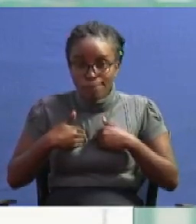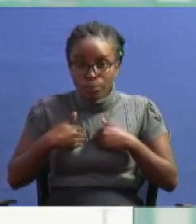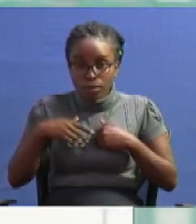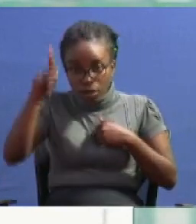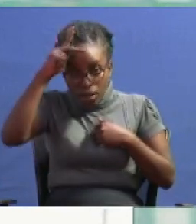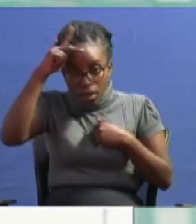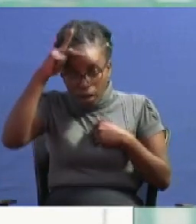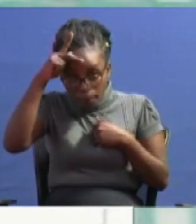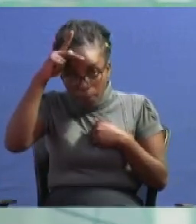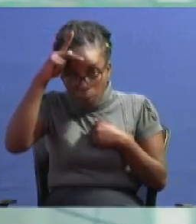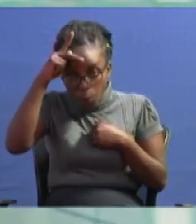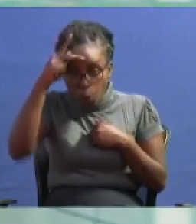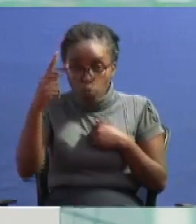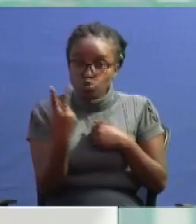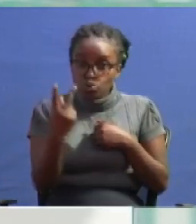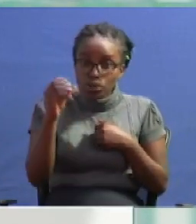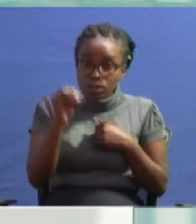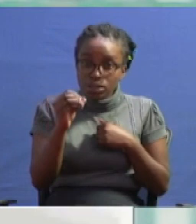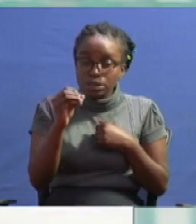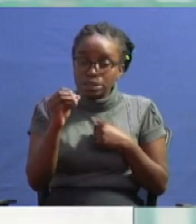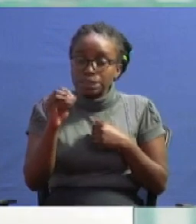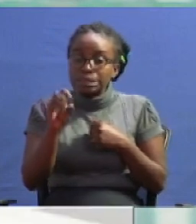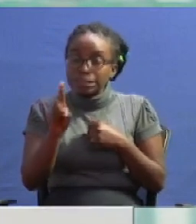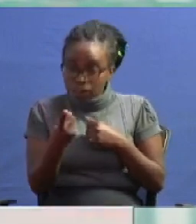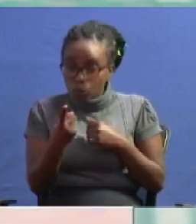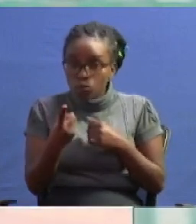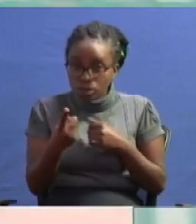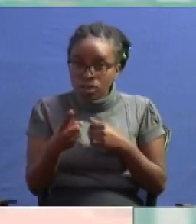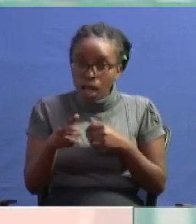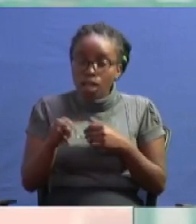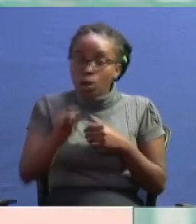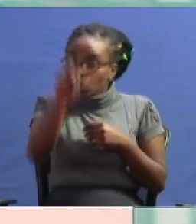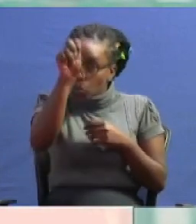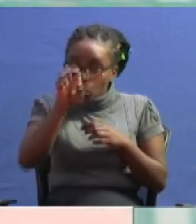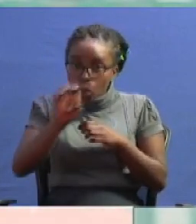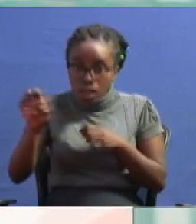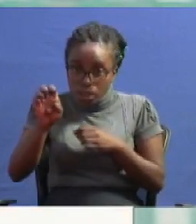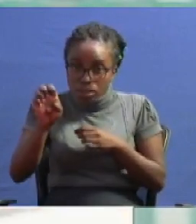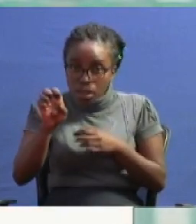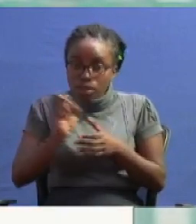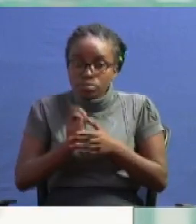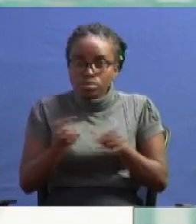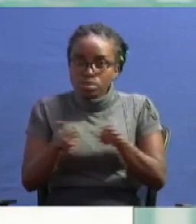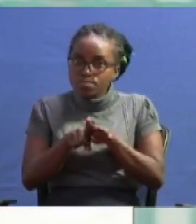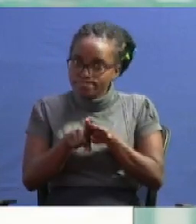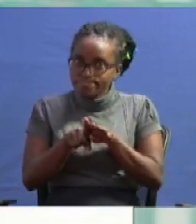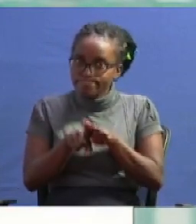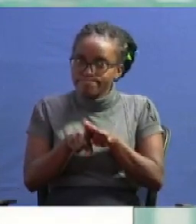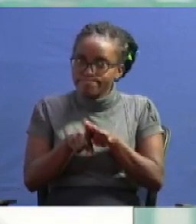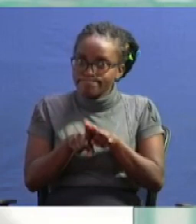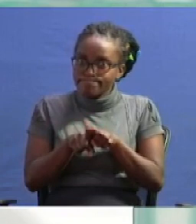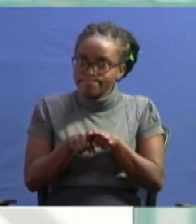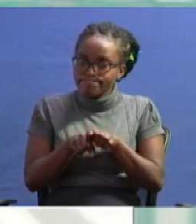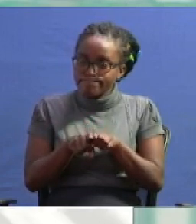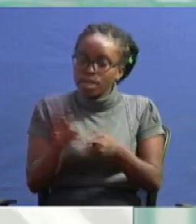and 20,000 people maybe in a region in northeastern, right? When it comes to the